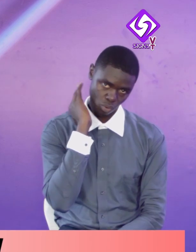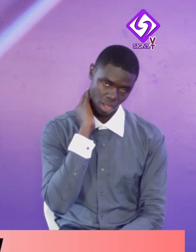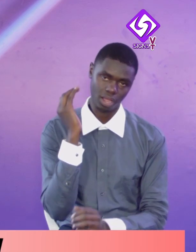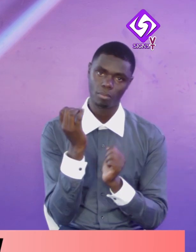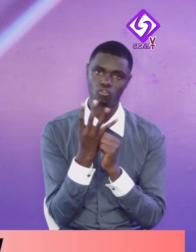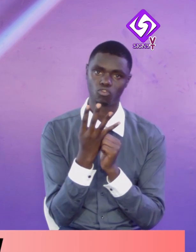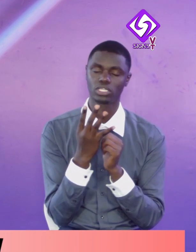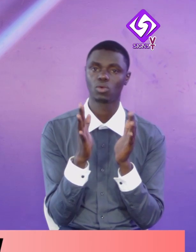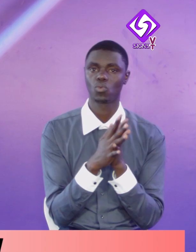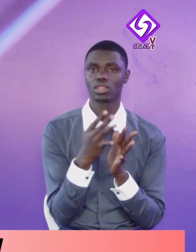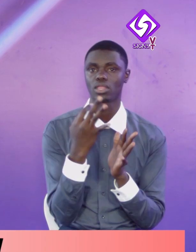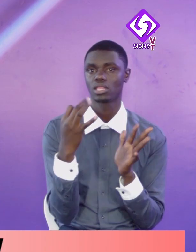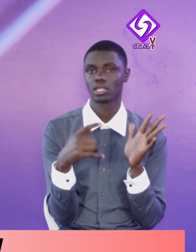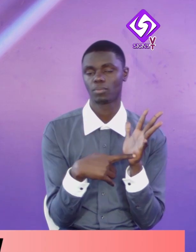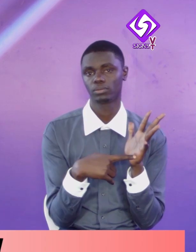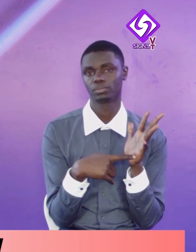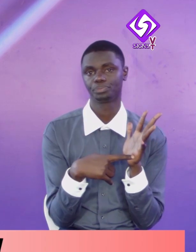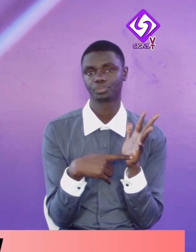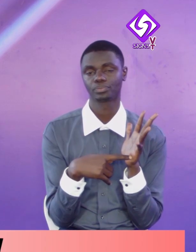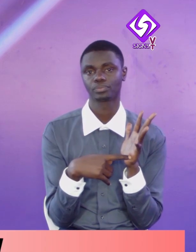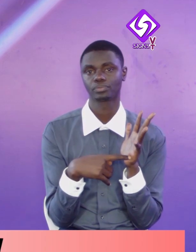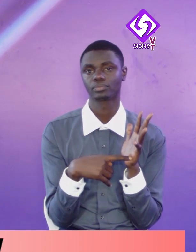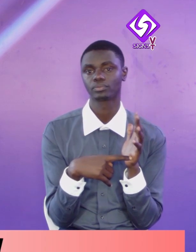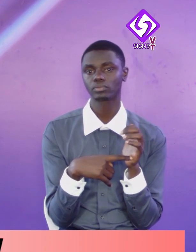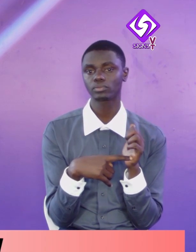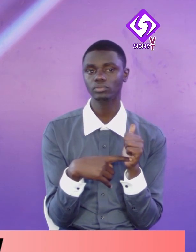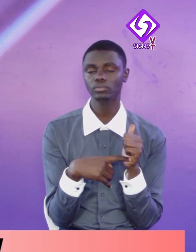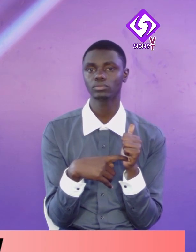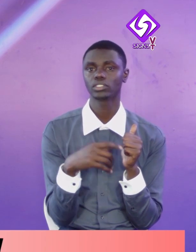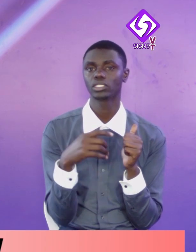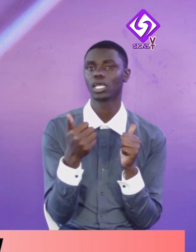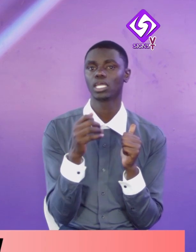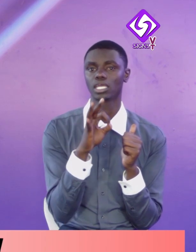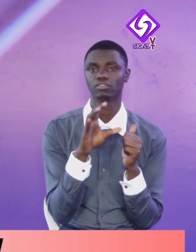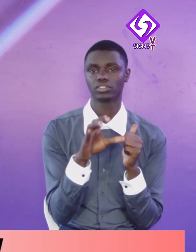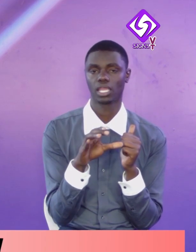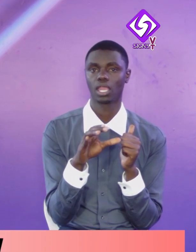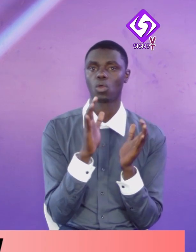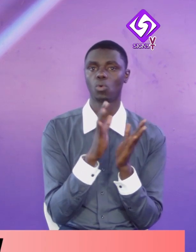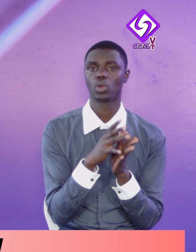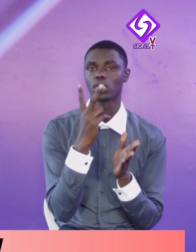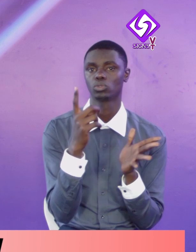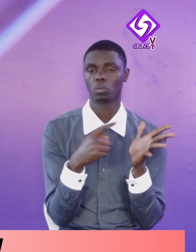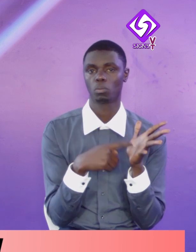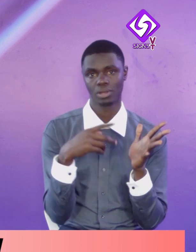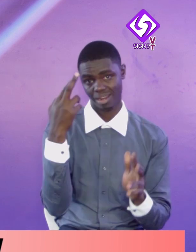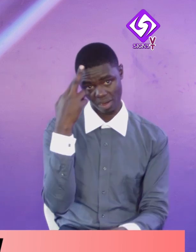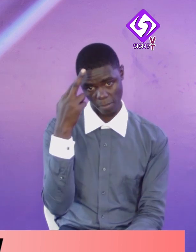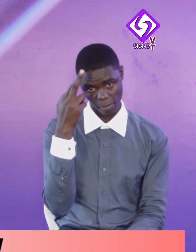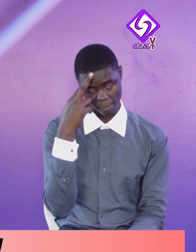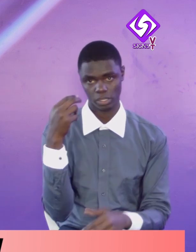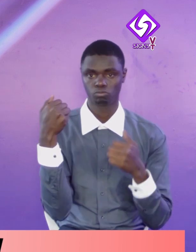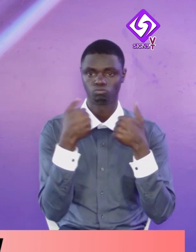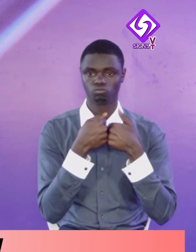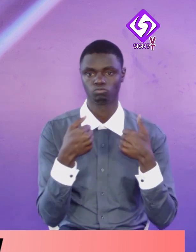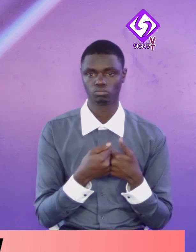14 with 3 points too. Number 15 is AFC Leopards with 2 points. Remember, they have only played